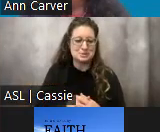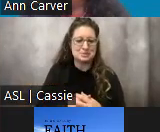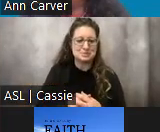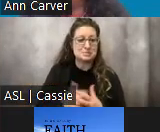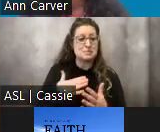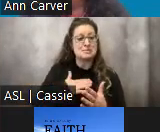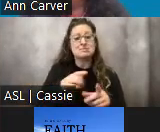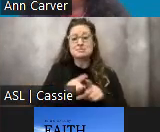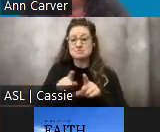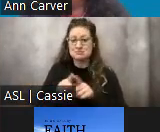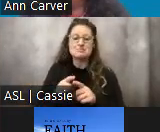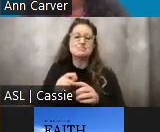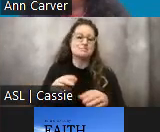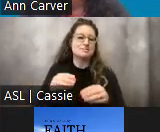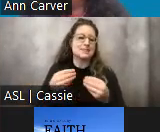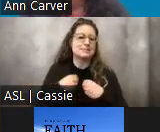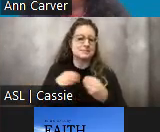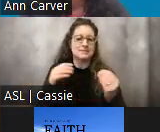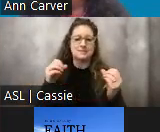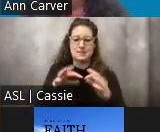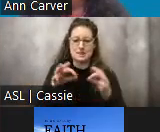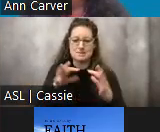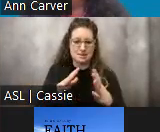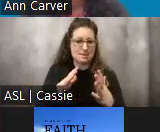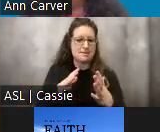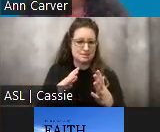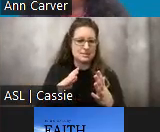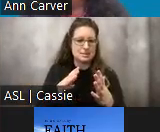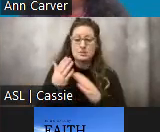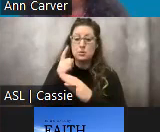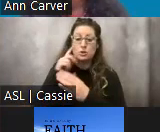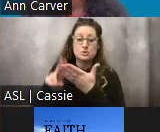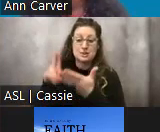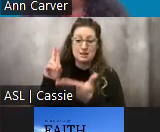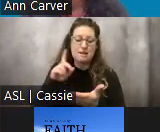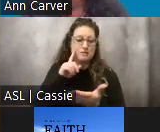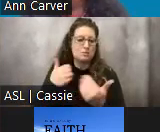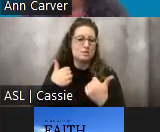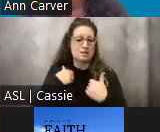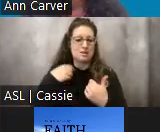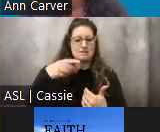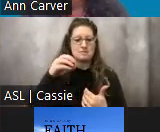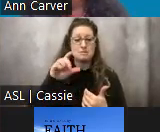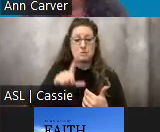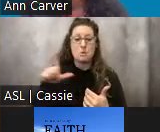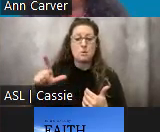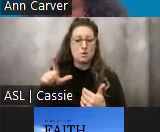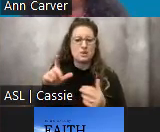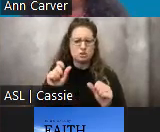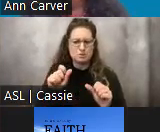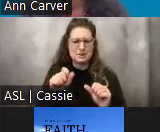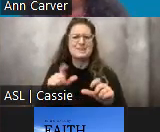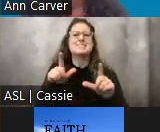feedback on this session. Before you leave, there will be a poll that should be coming